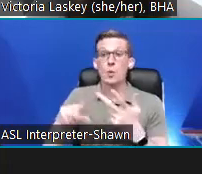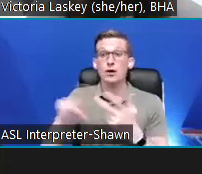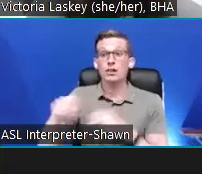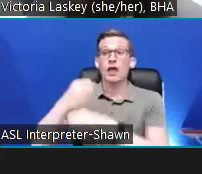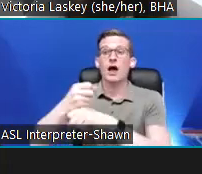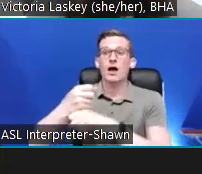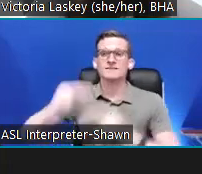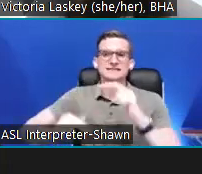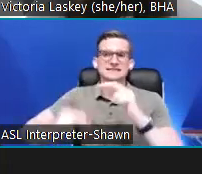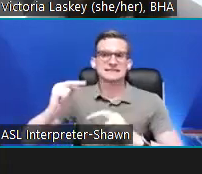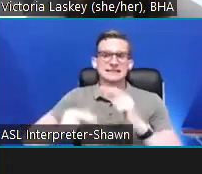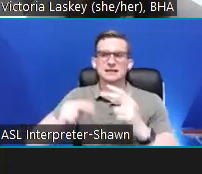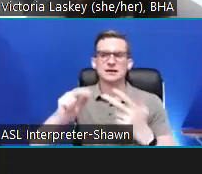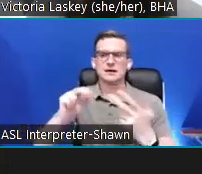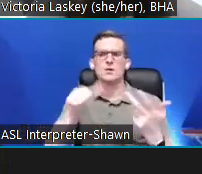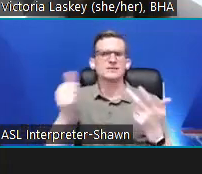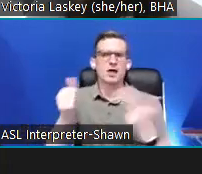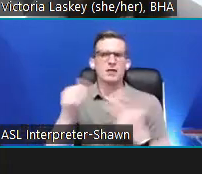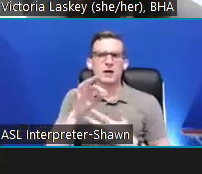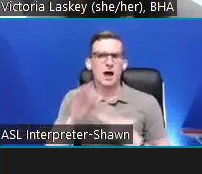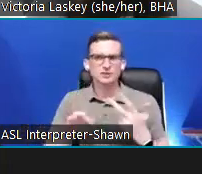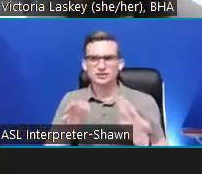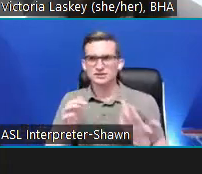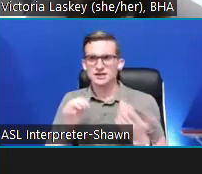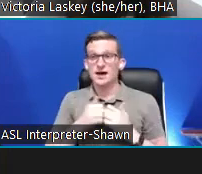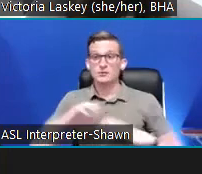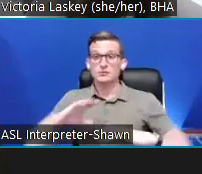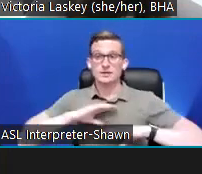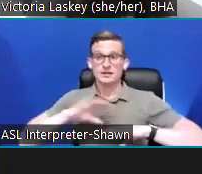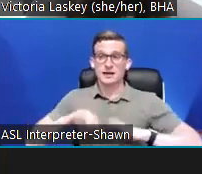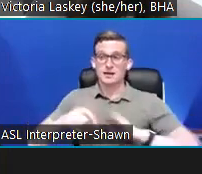this requirement of preventing elopement?